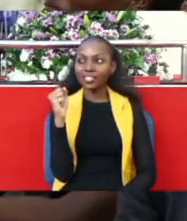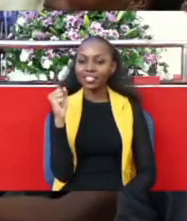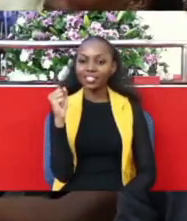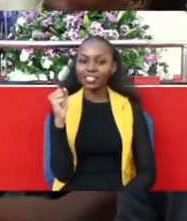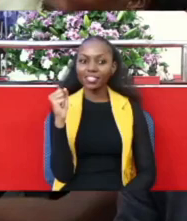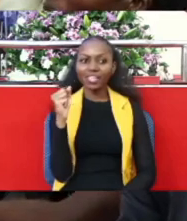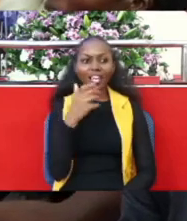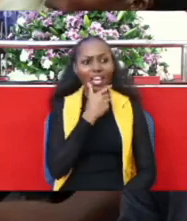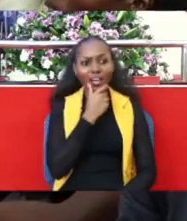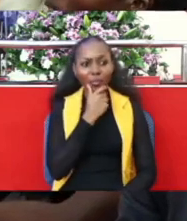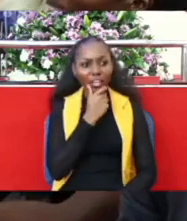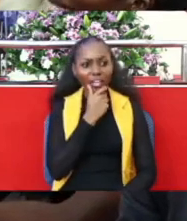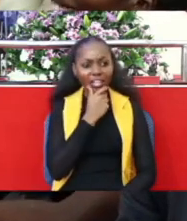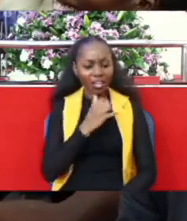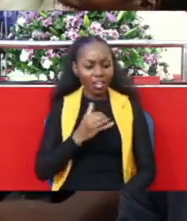He